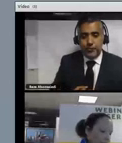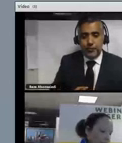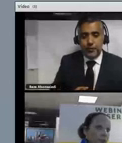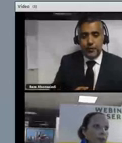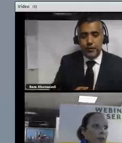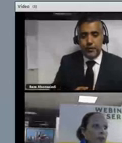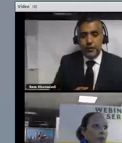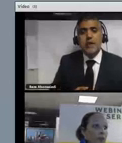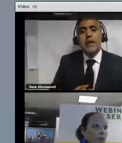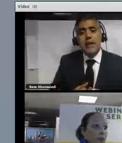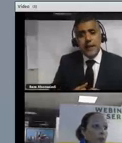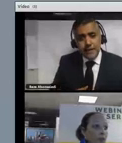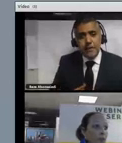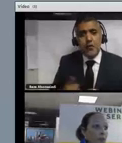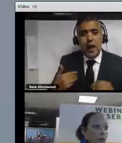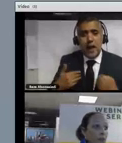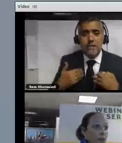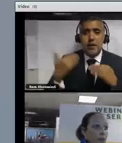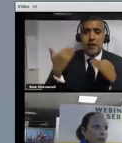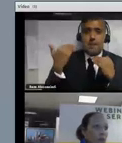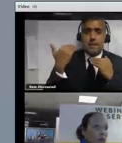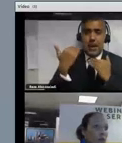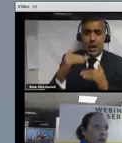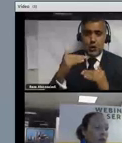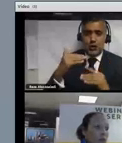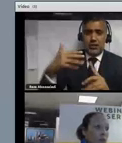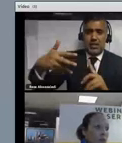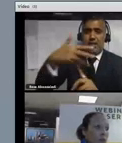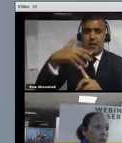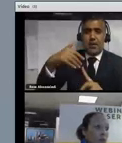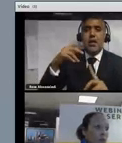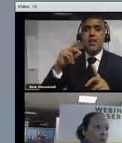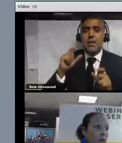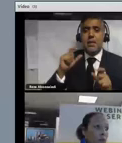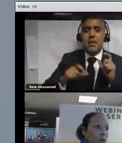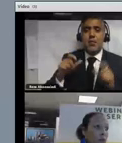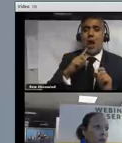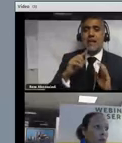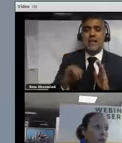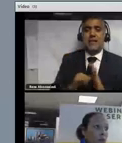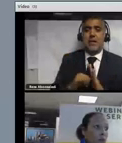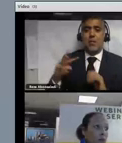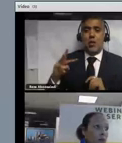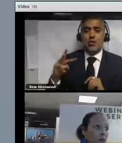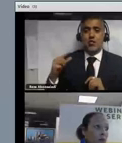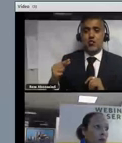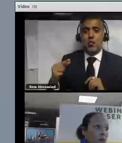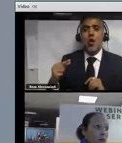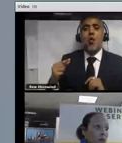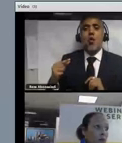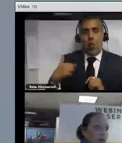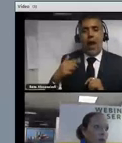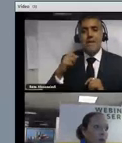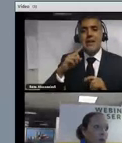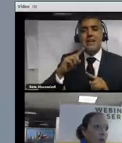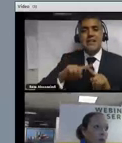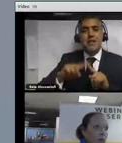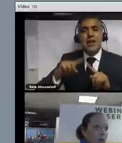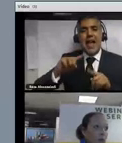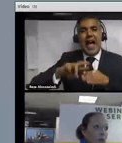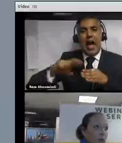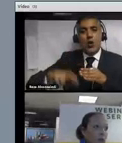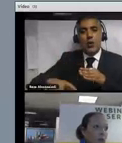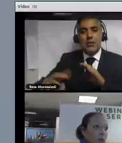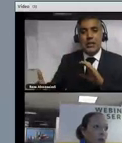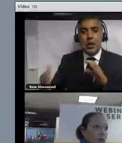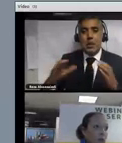if there are barriers in the environment, then people identified by the Washington Group questions are going to have different levels of outcome than the people